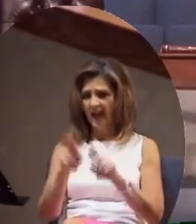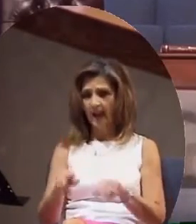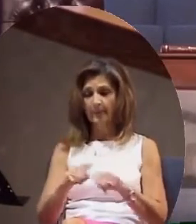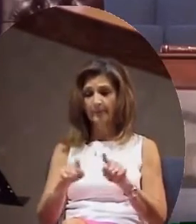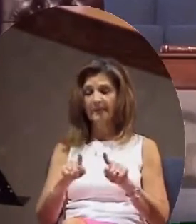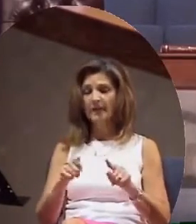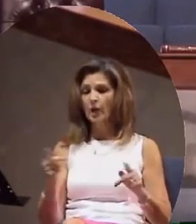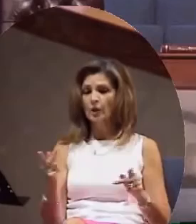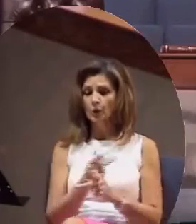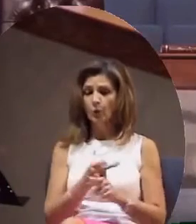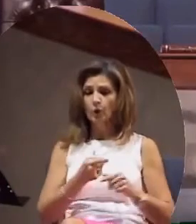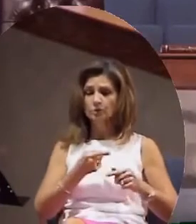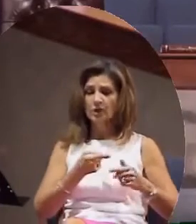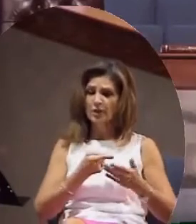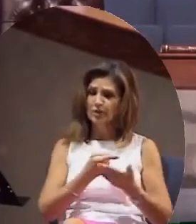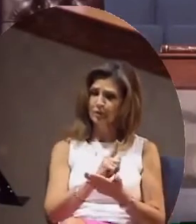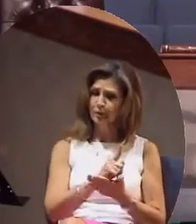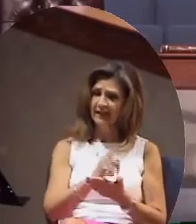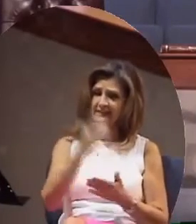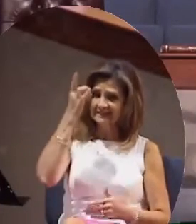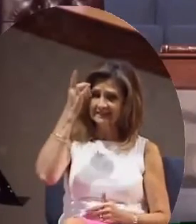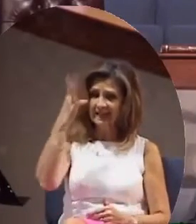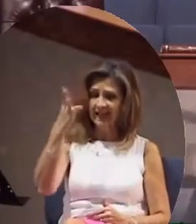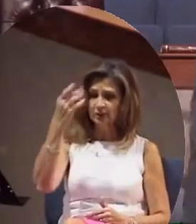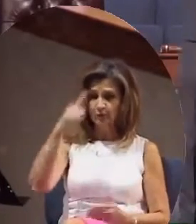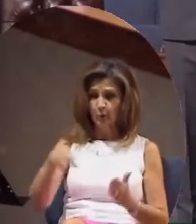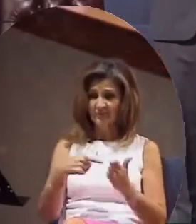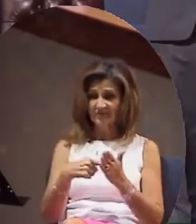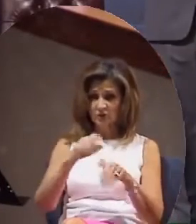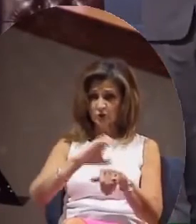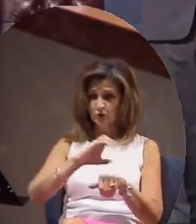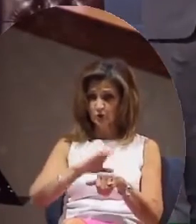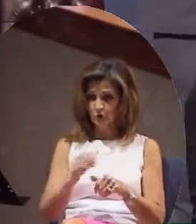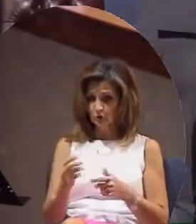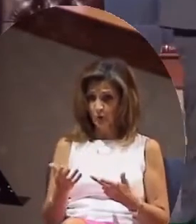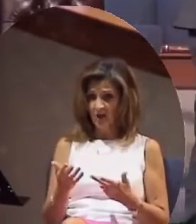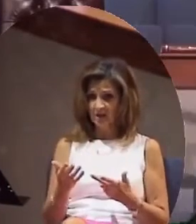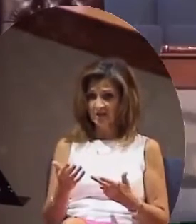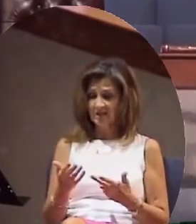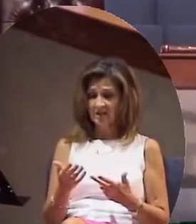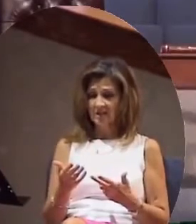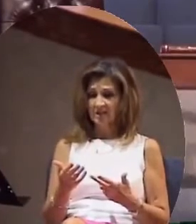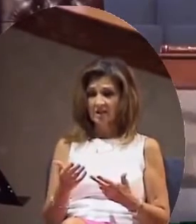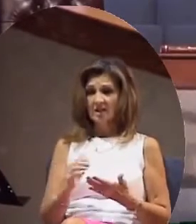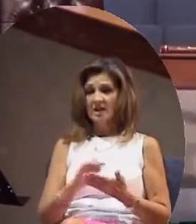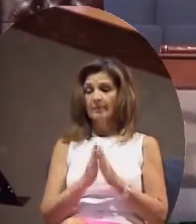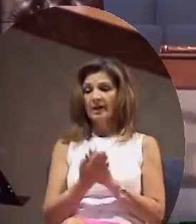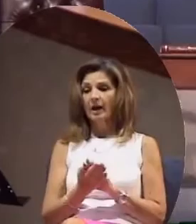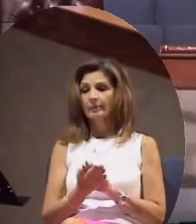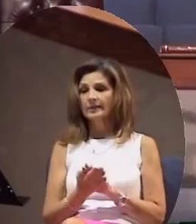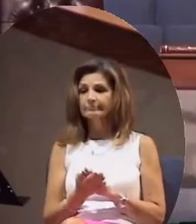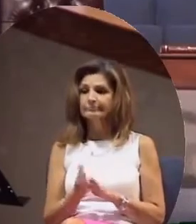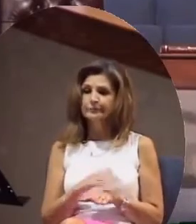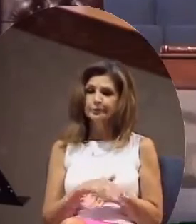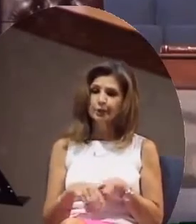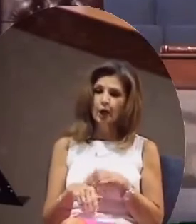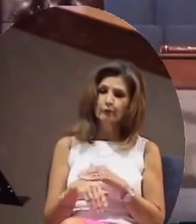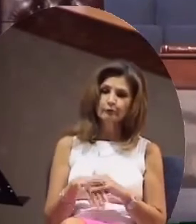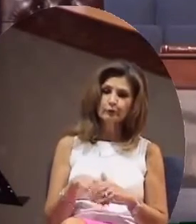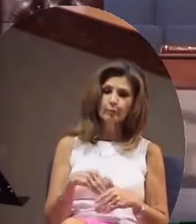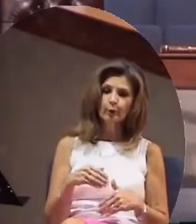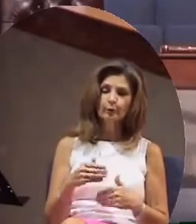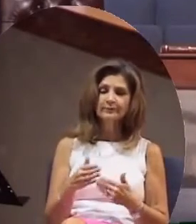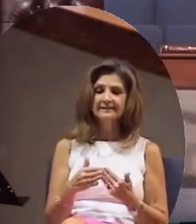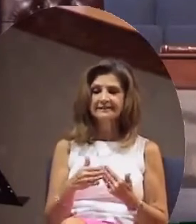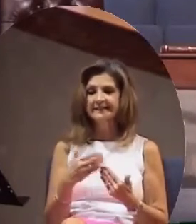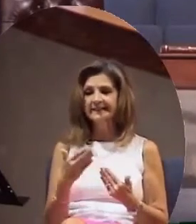the greatest threat and danger of this church is getting apathetic, becoming